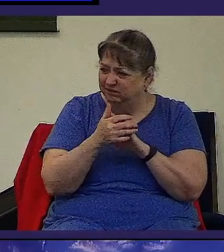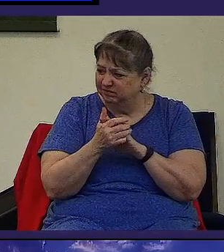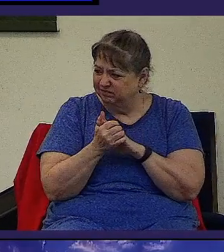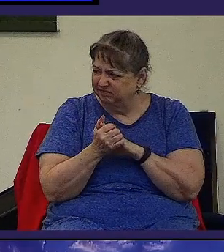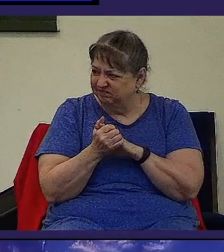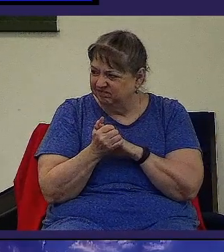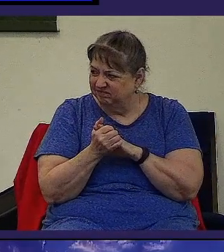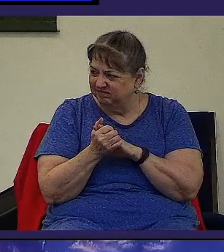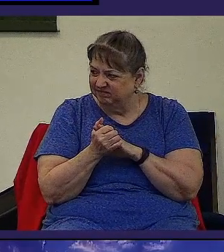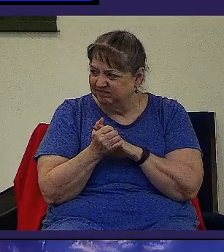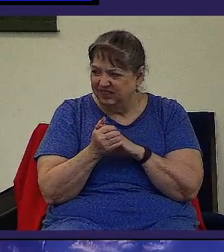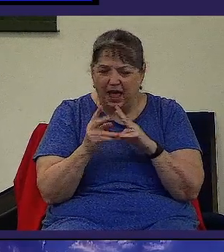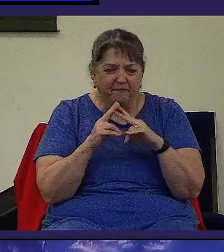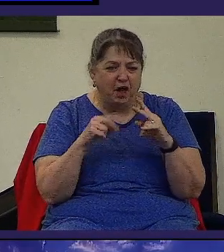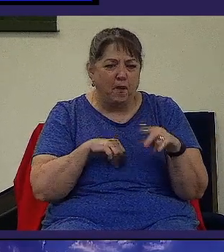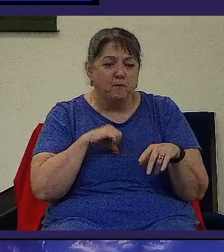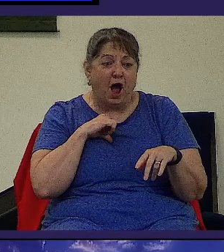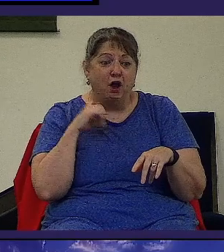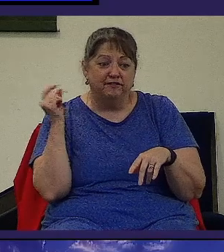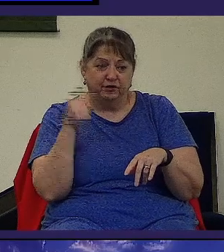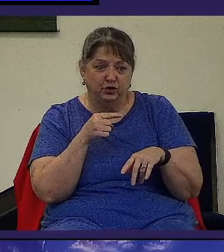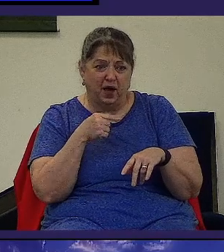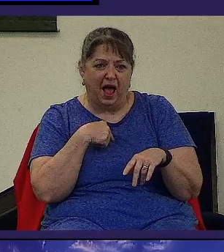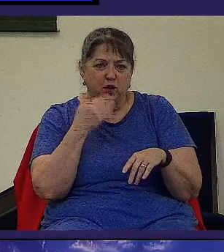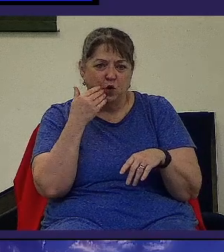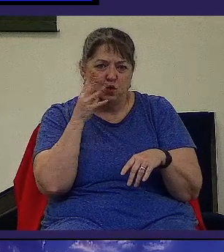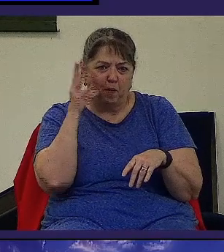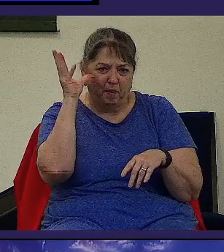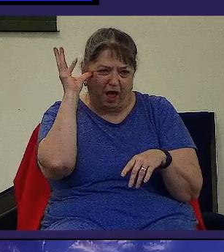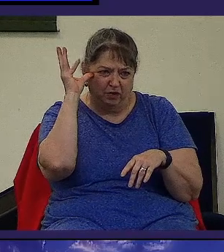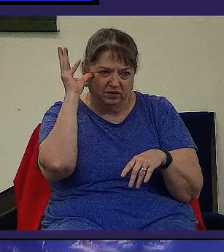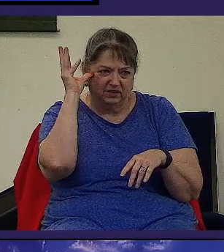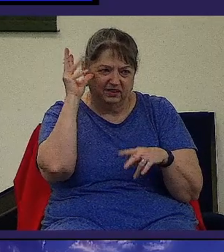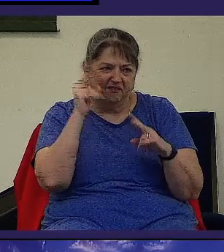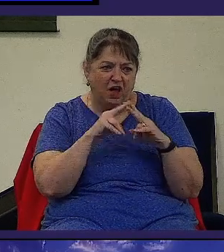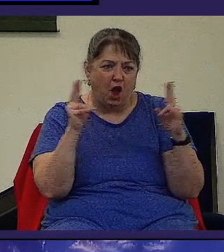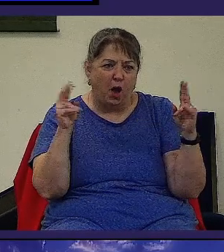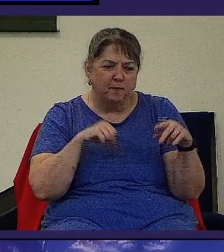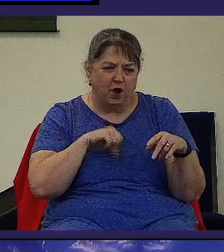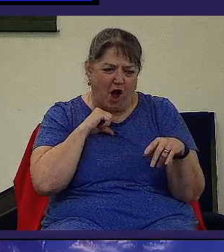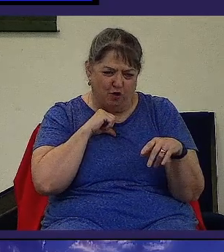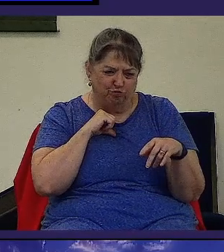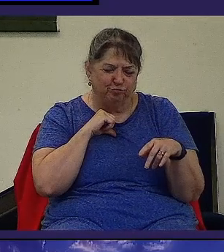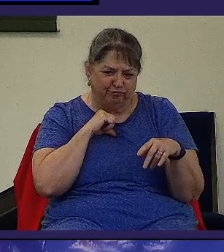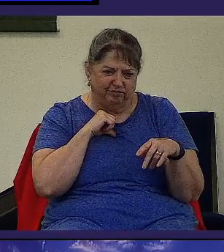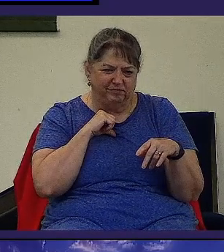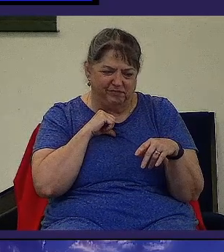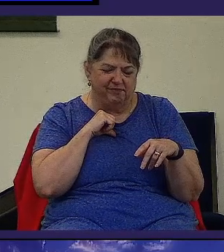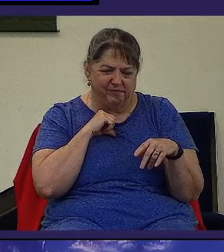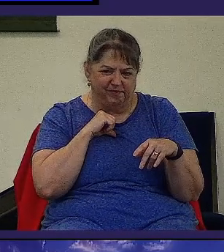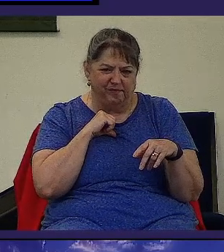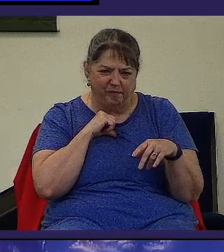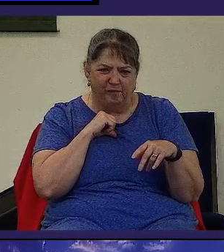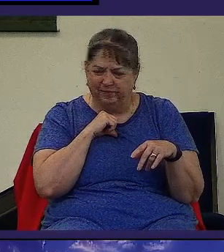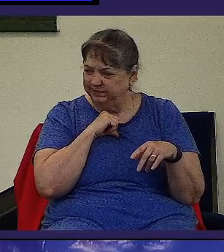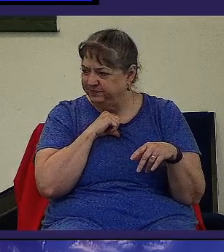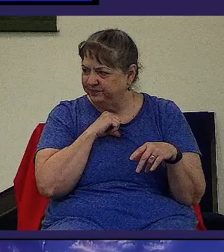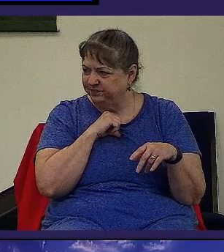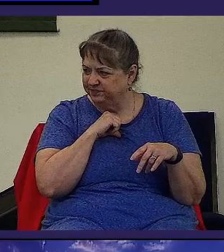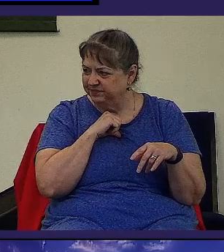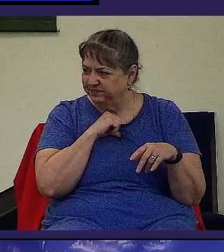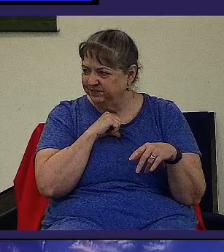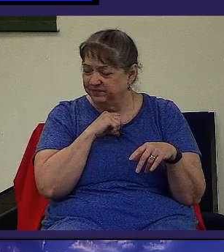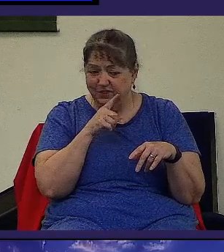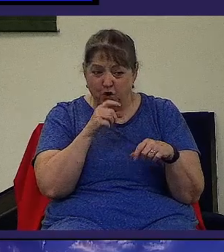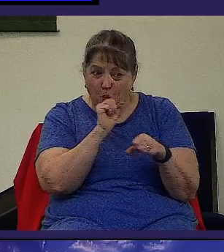you've made me very proud of you and i know your parents are much more proud of you than i am perhaps and that's hard to imagine uh